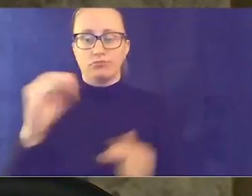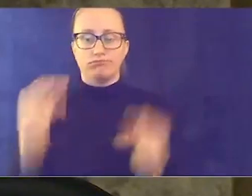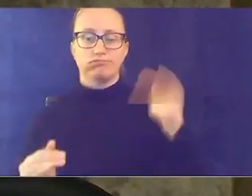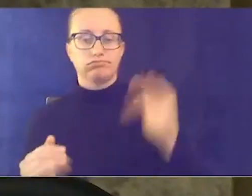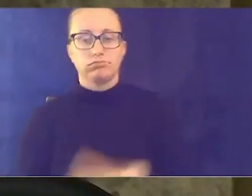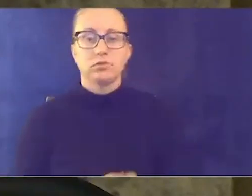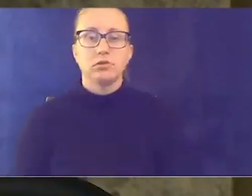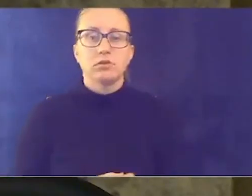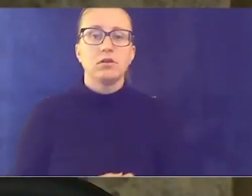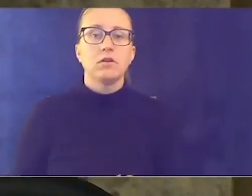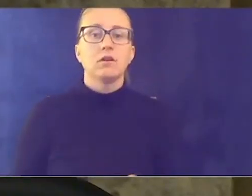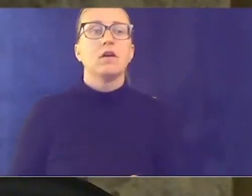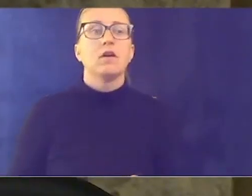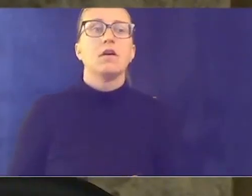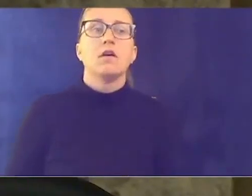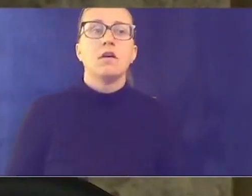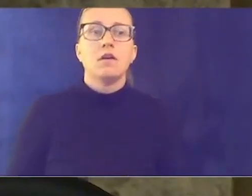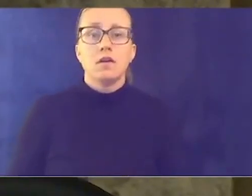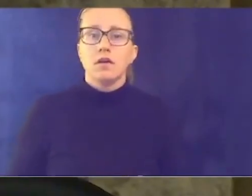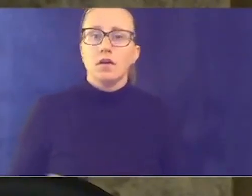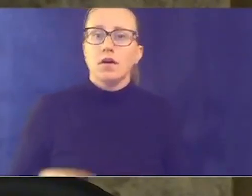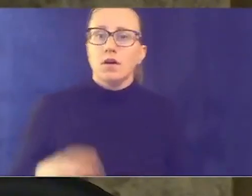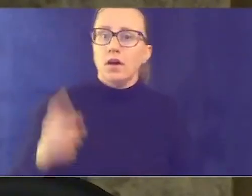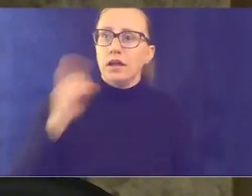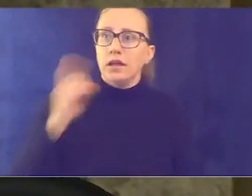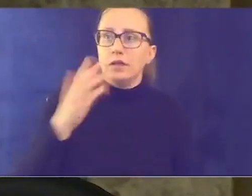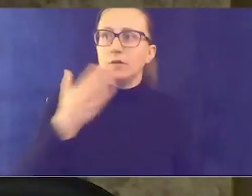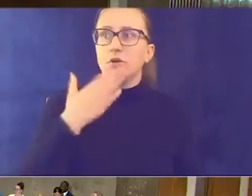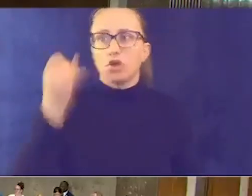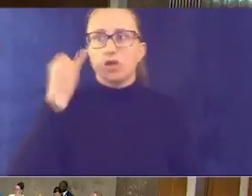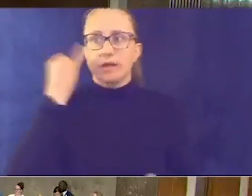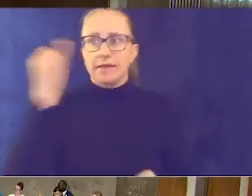Montana, or someplace so they know what's actually going on the ground. Thank you, Mr. Chairman. Thank you, Senator King.